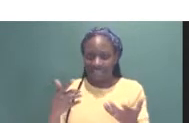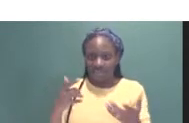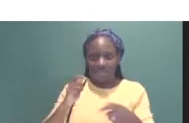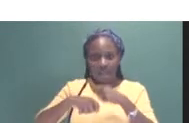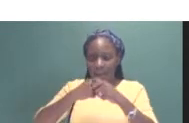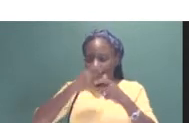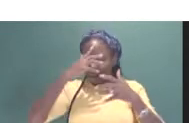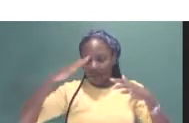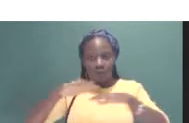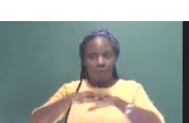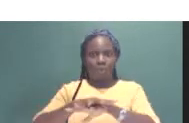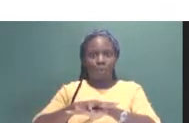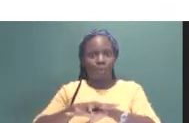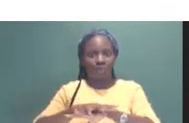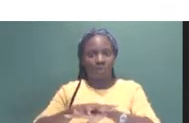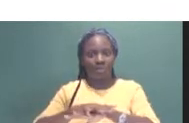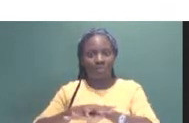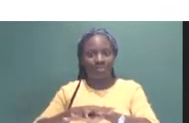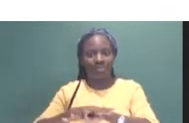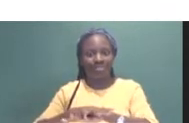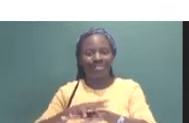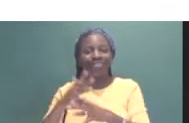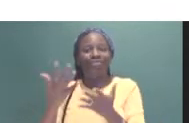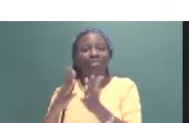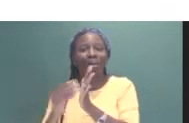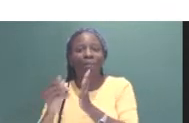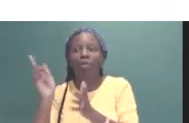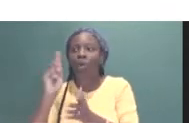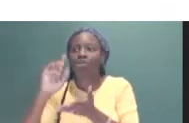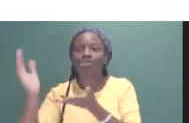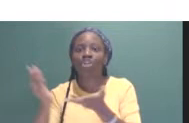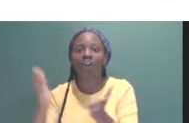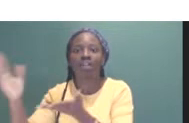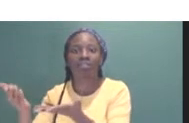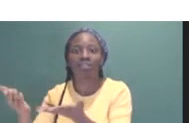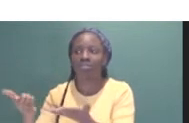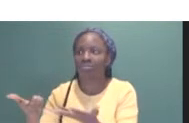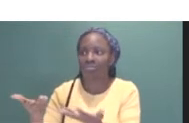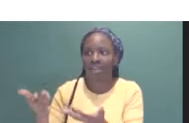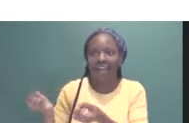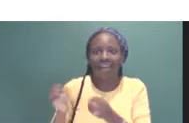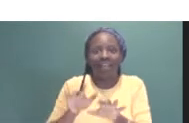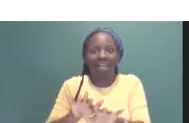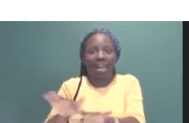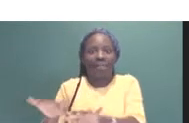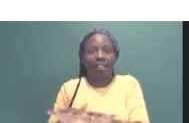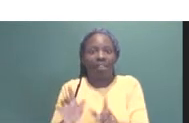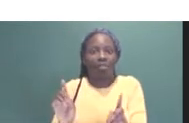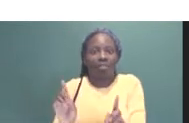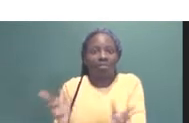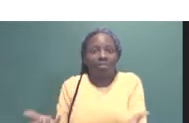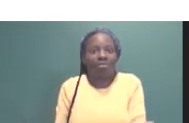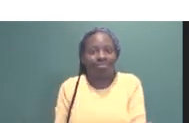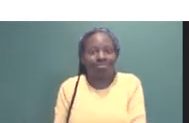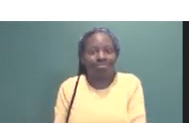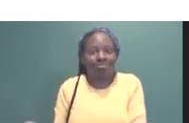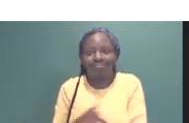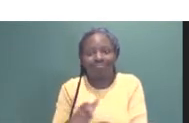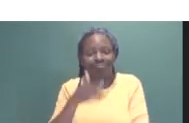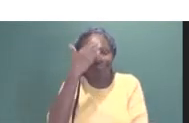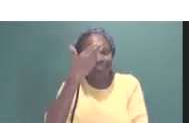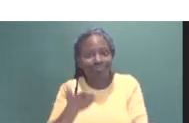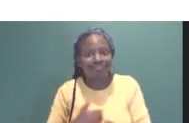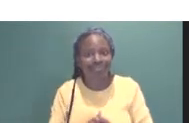about the intervention services available during the pandemic. And it seemed that also people